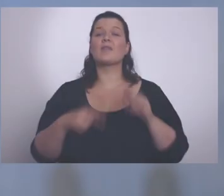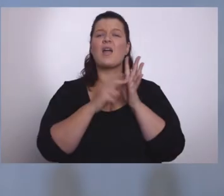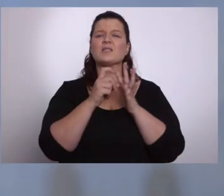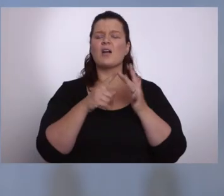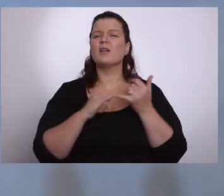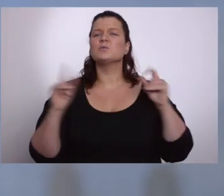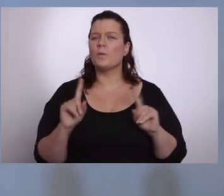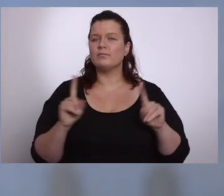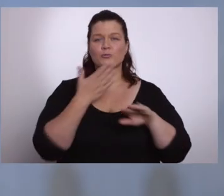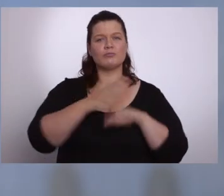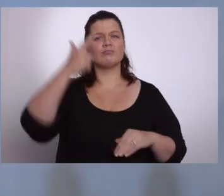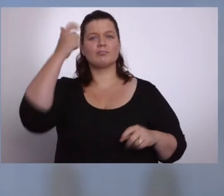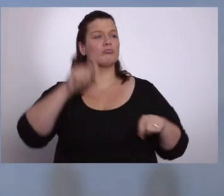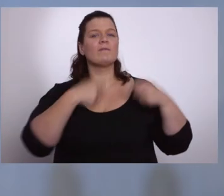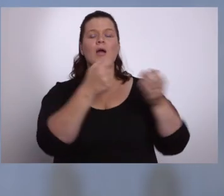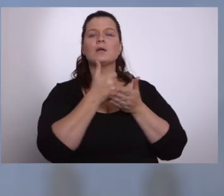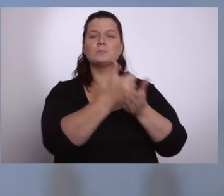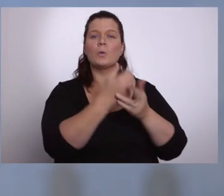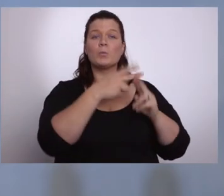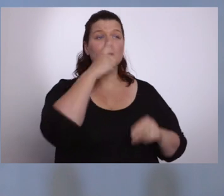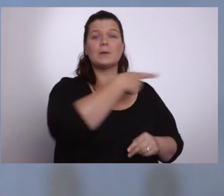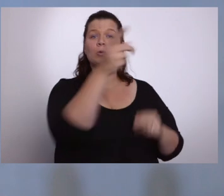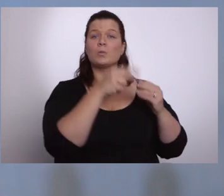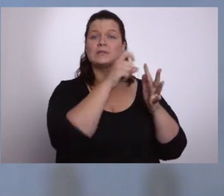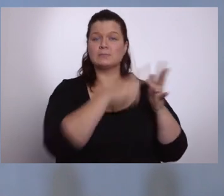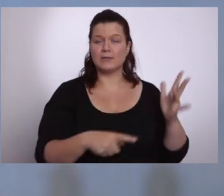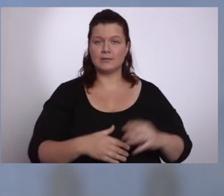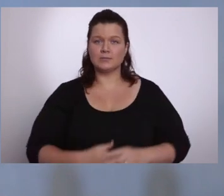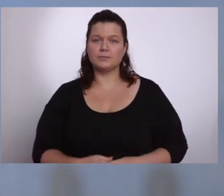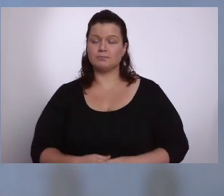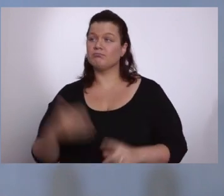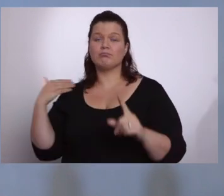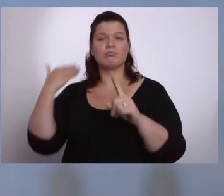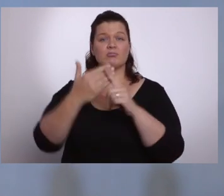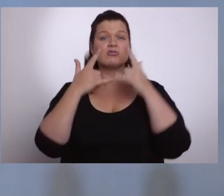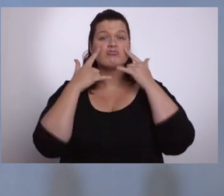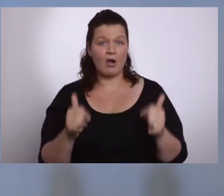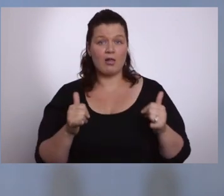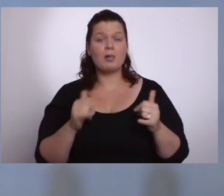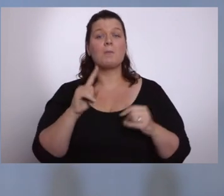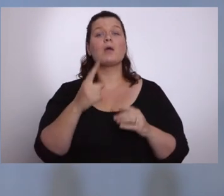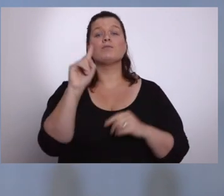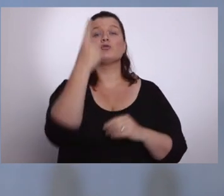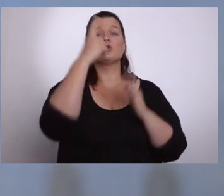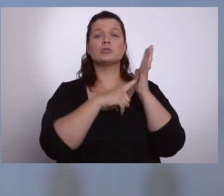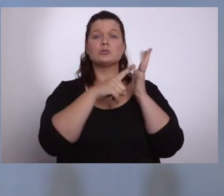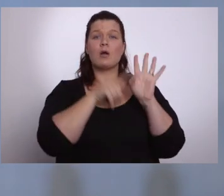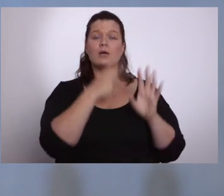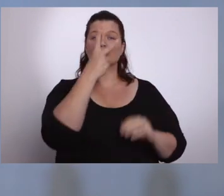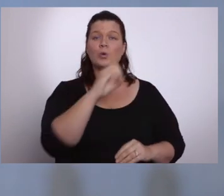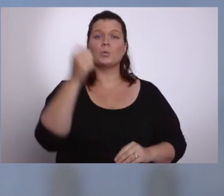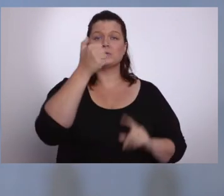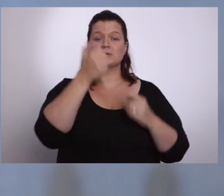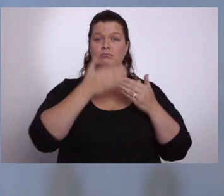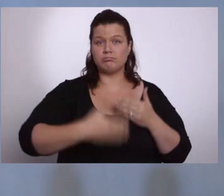The NDIS is a new way of providing disability supports for all Australians across the country. We're in our trial phase at the moment but from 1